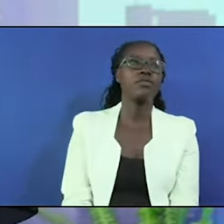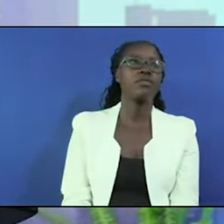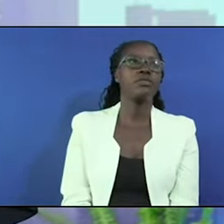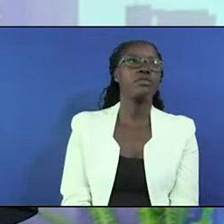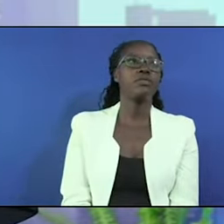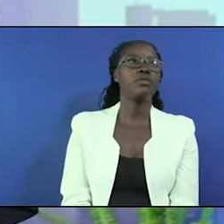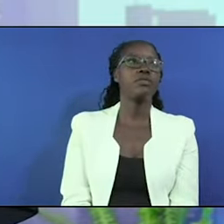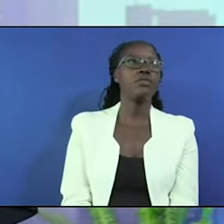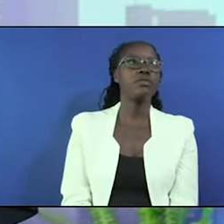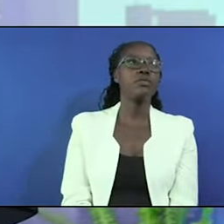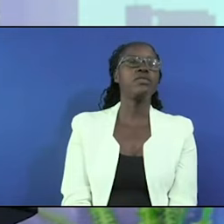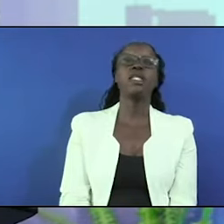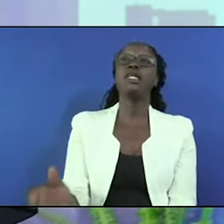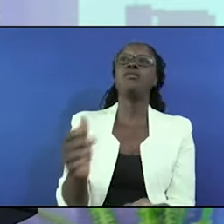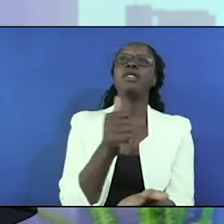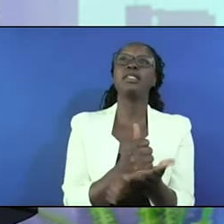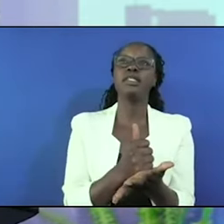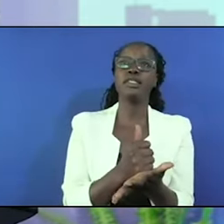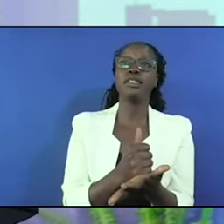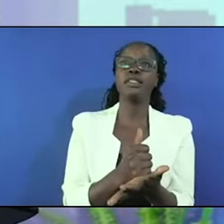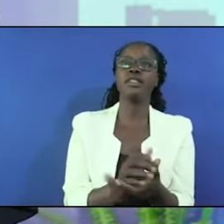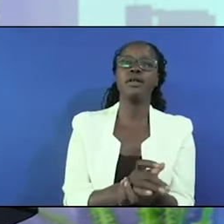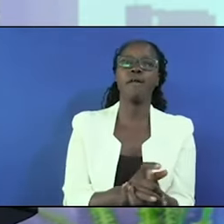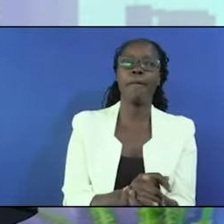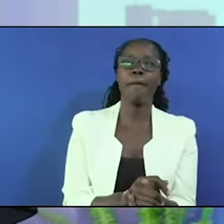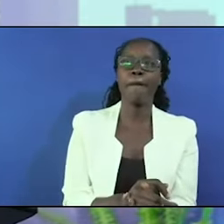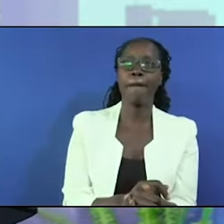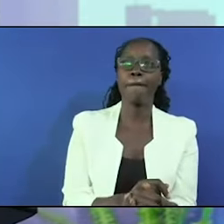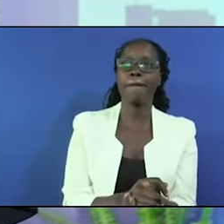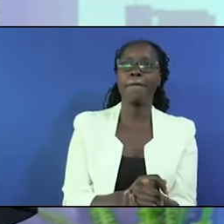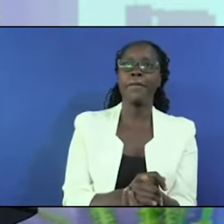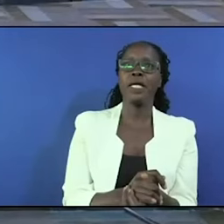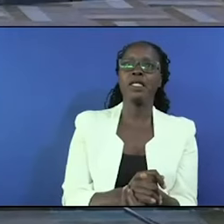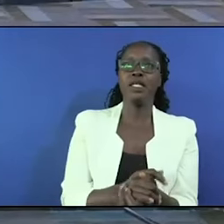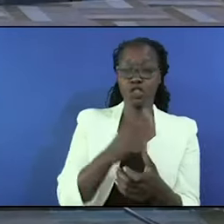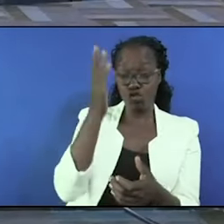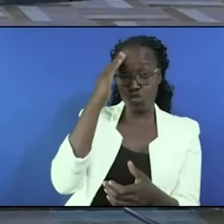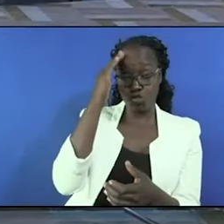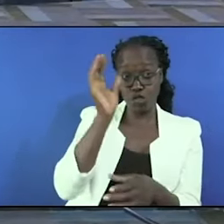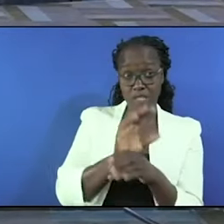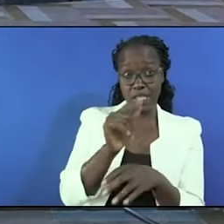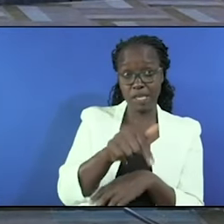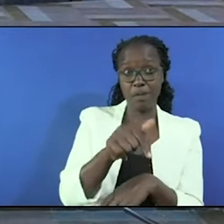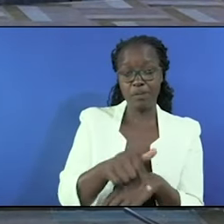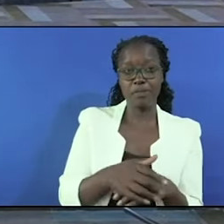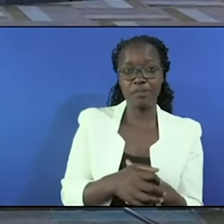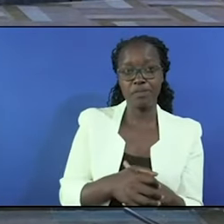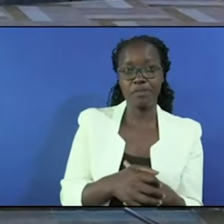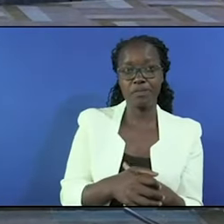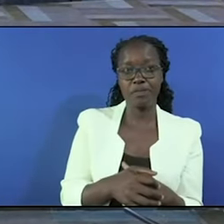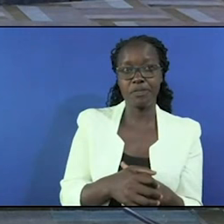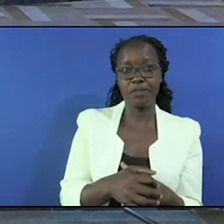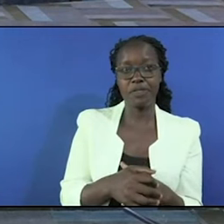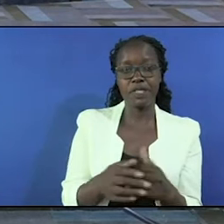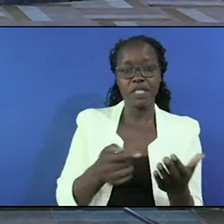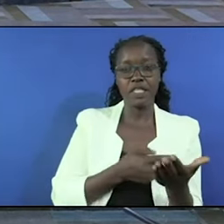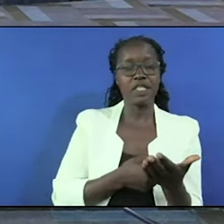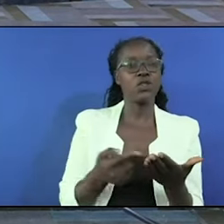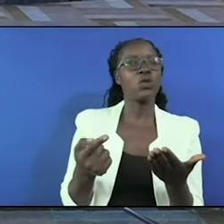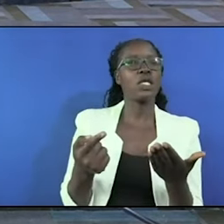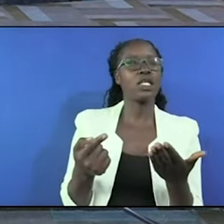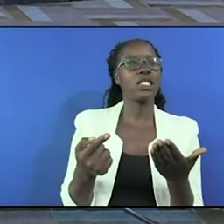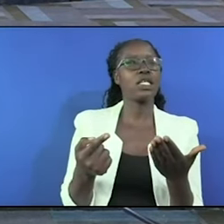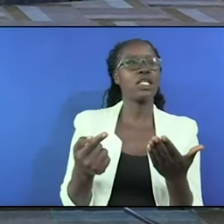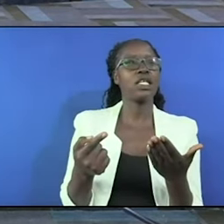the congregation of God again say amen. Amen. You know, in this church, this week we have